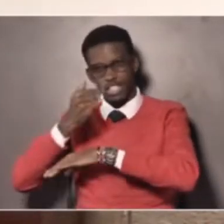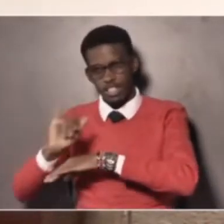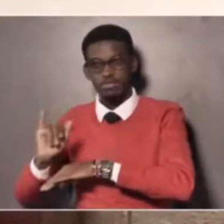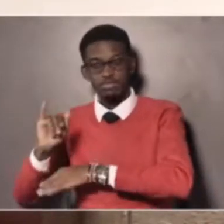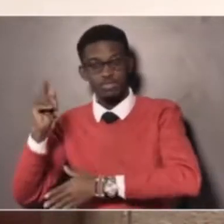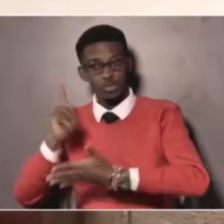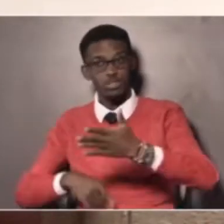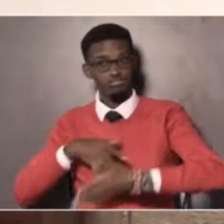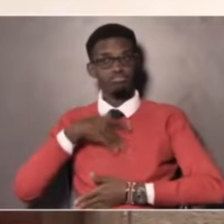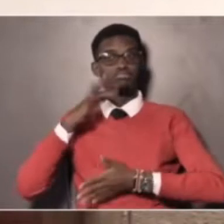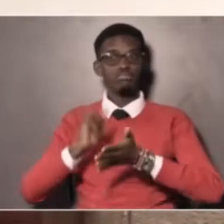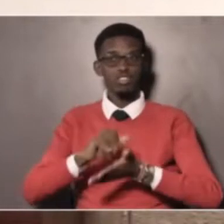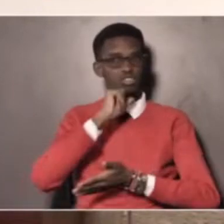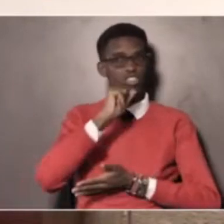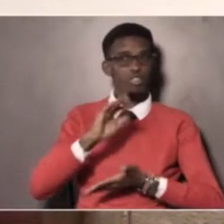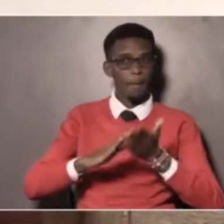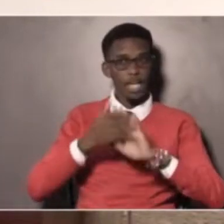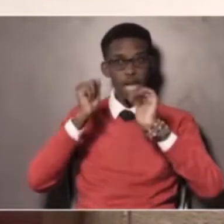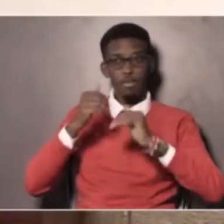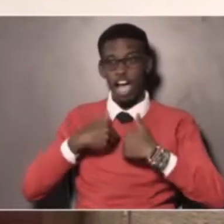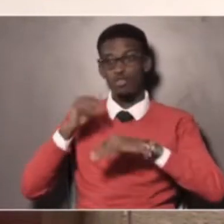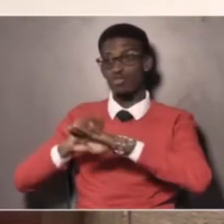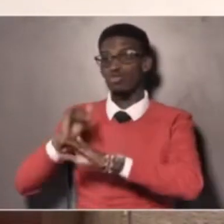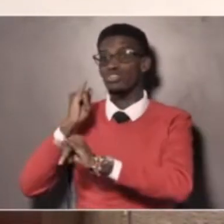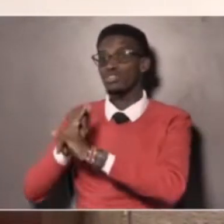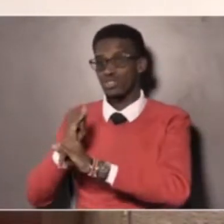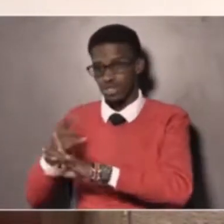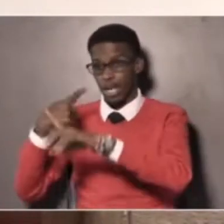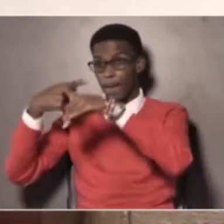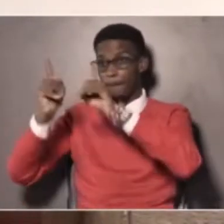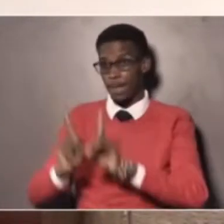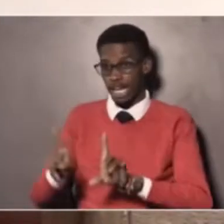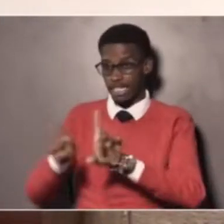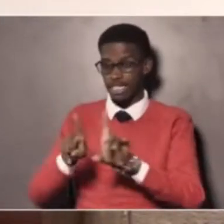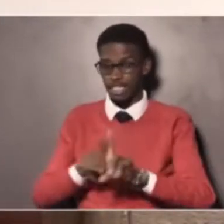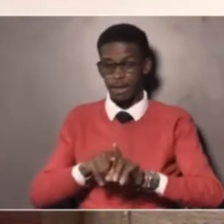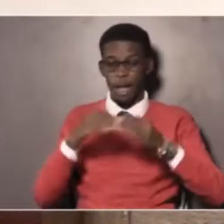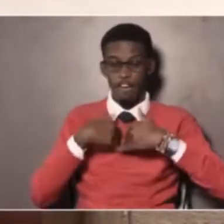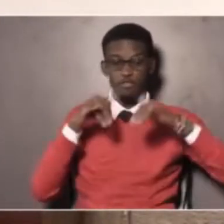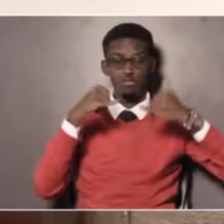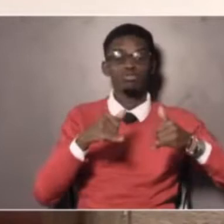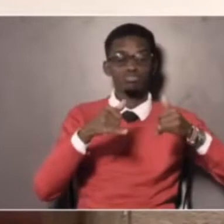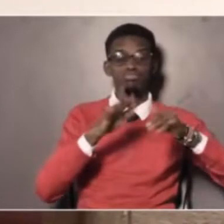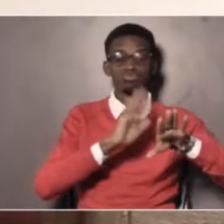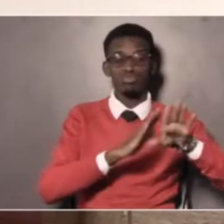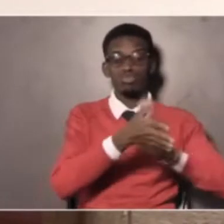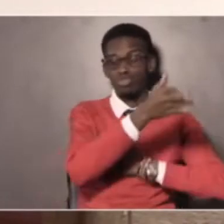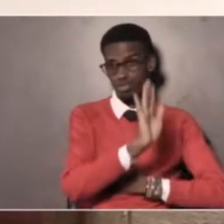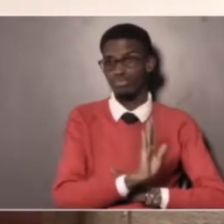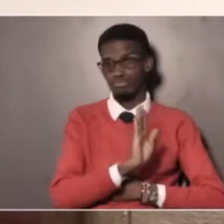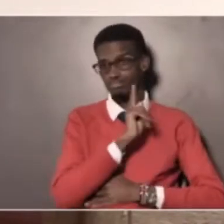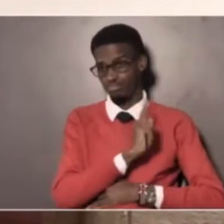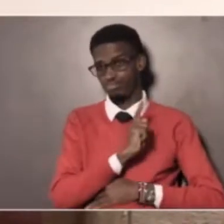they felt that he might not be able to do a good job. But he did a good job because he depended on God. The